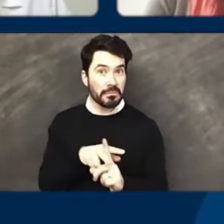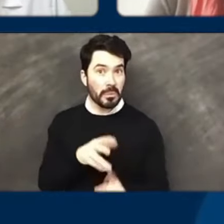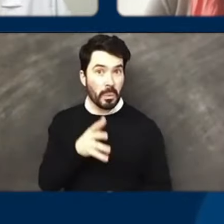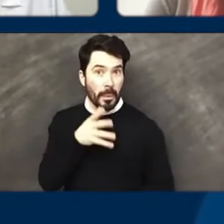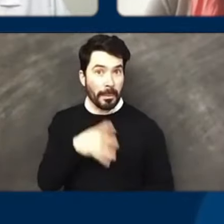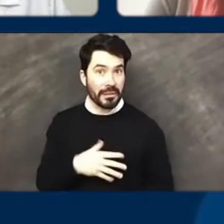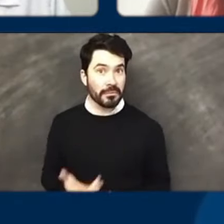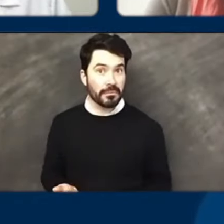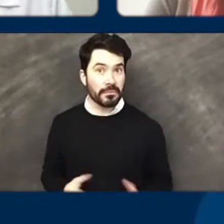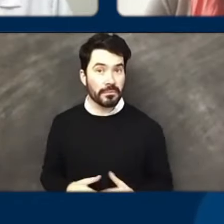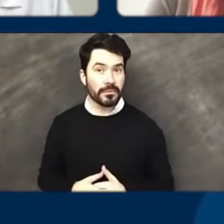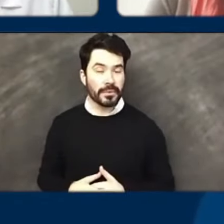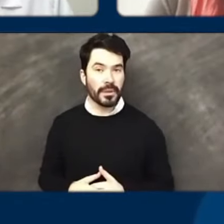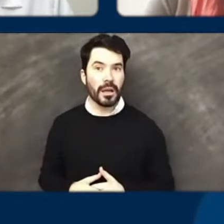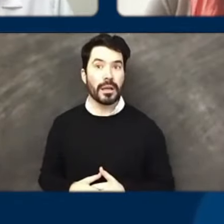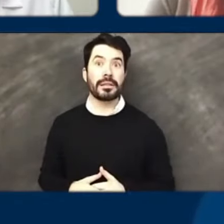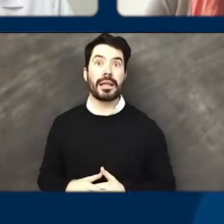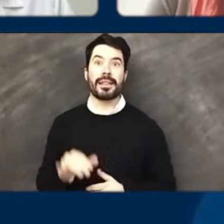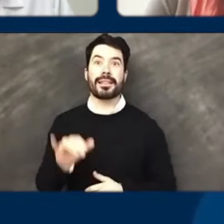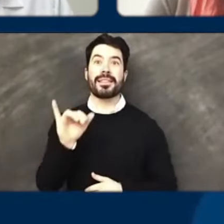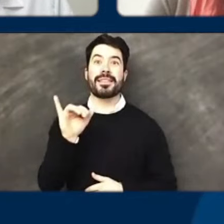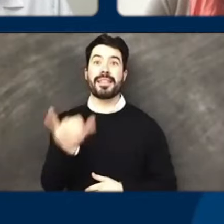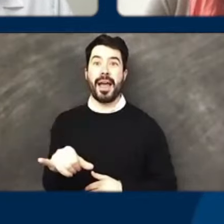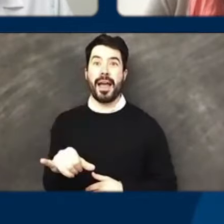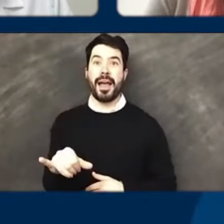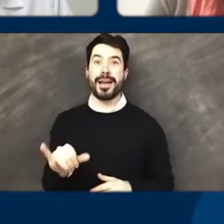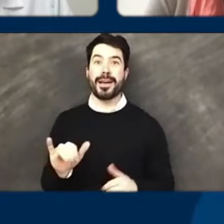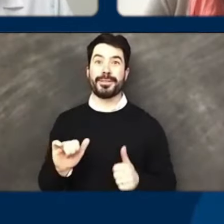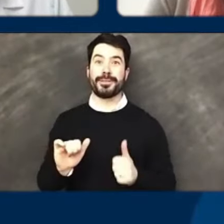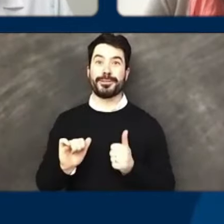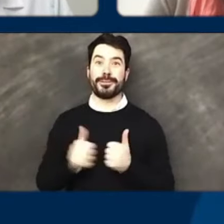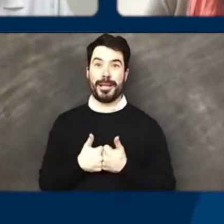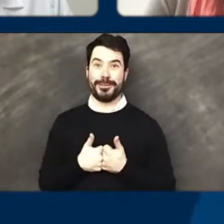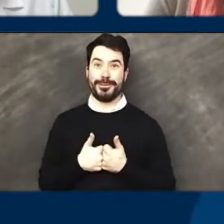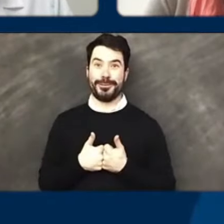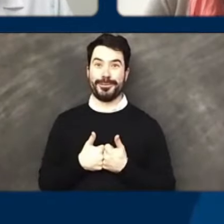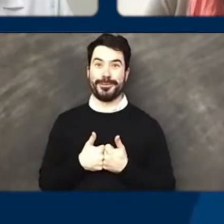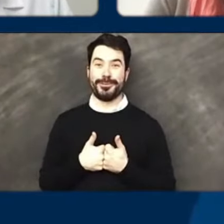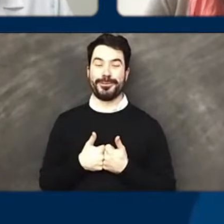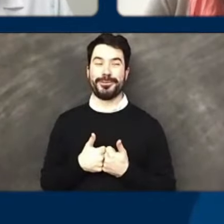So that's also challenging, like telling a heart attack